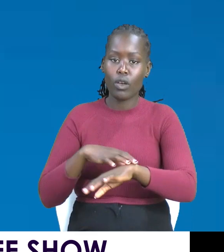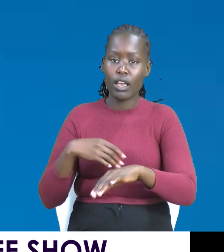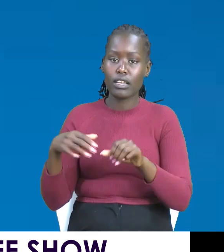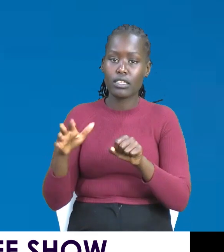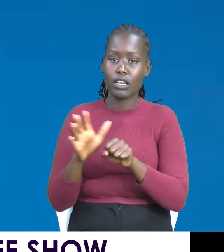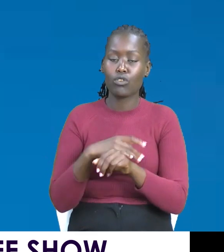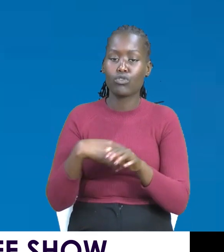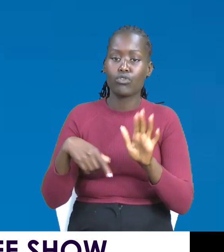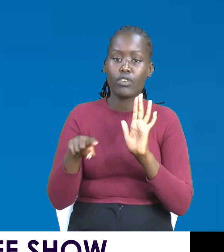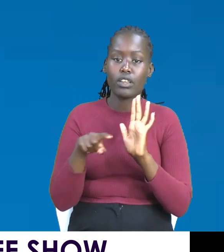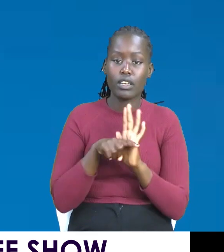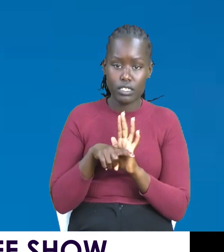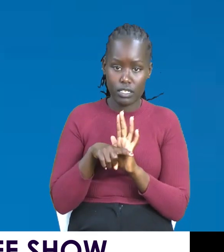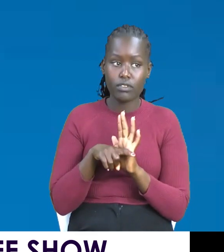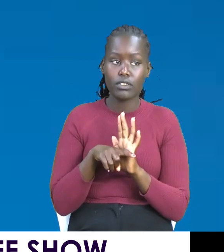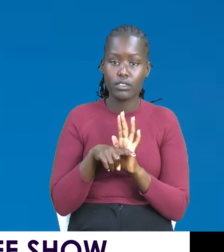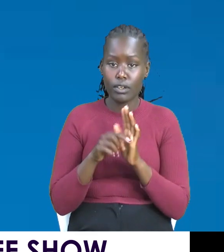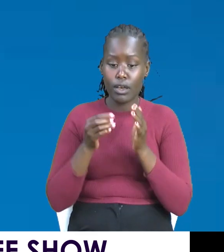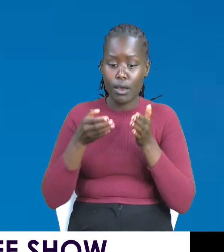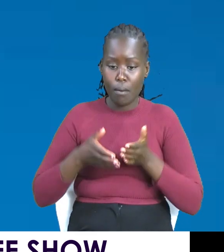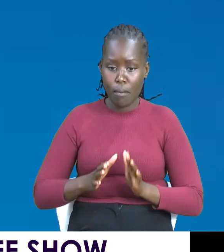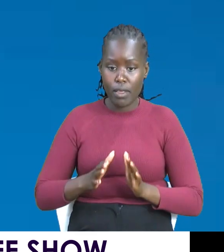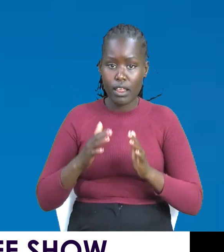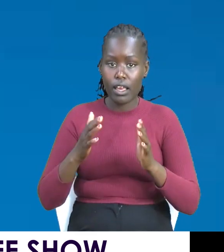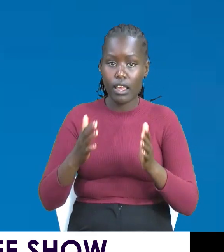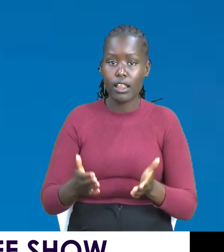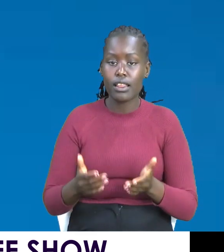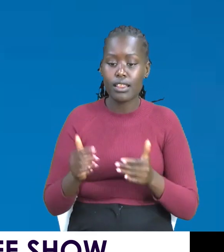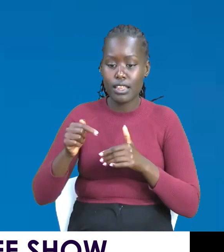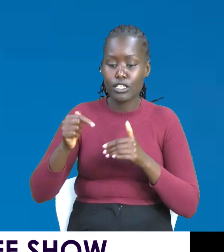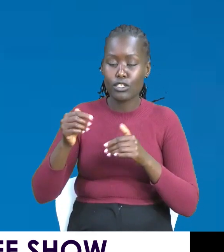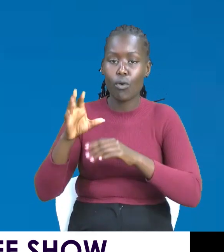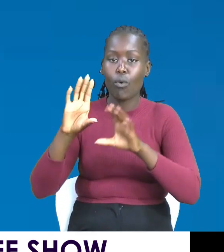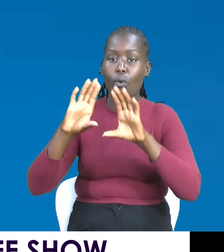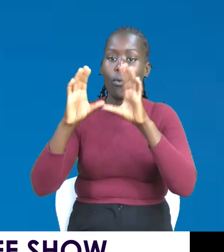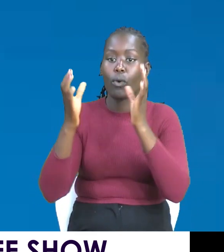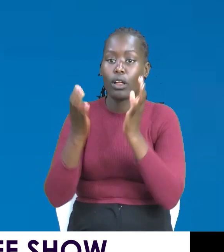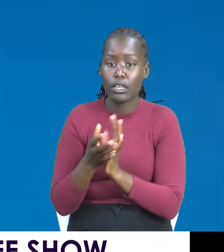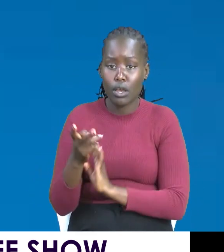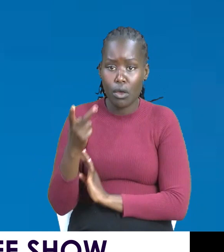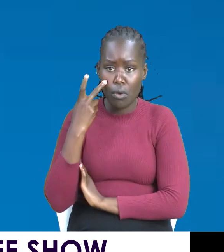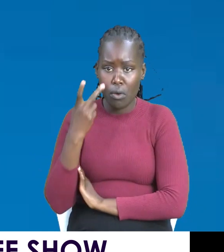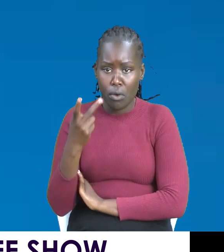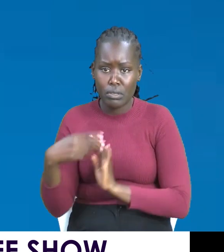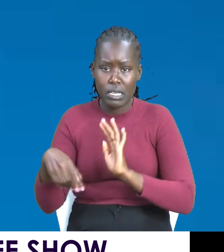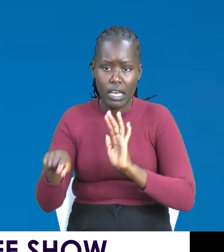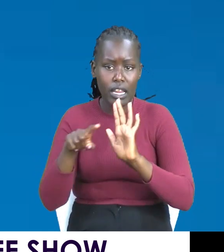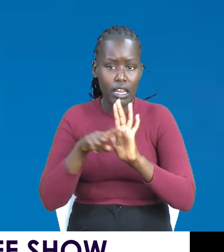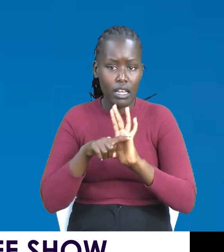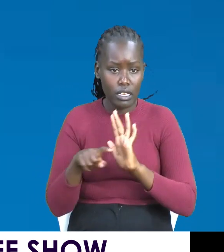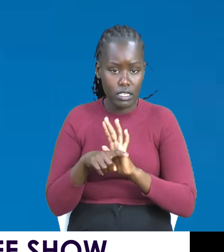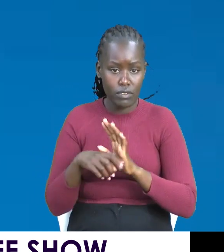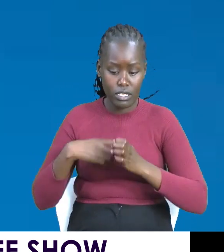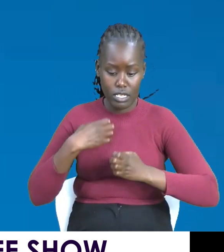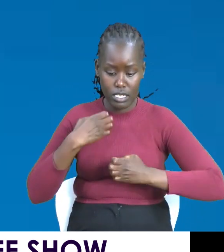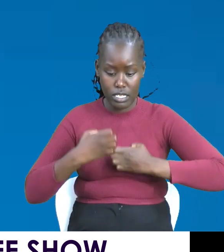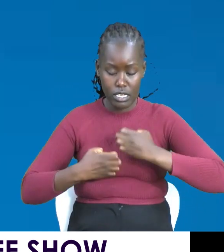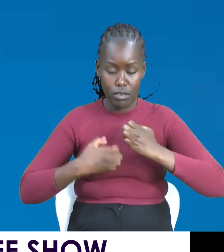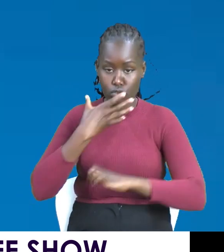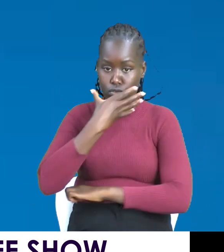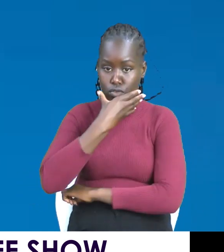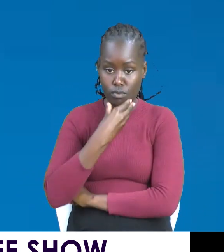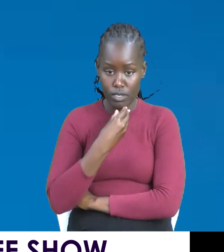negativity being birthed in the present world. You see, negativity is in the emotions of